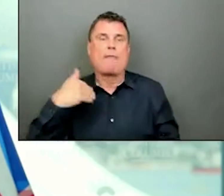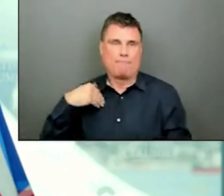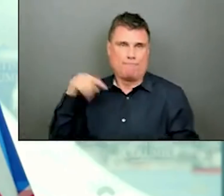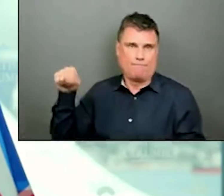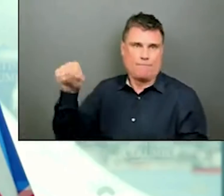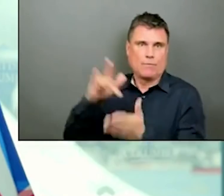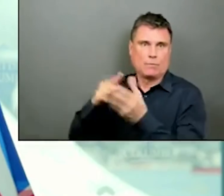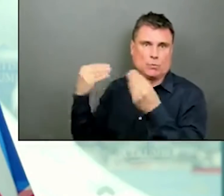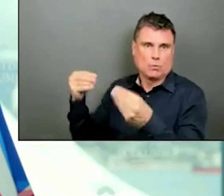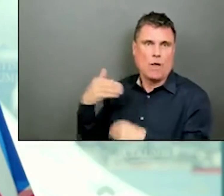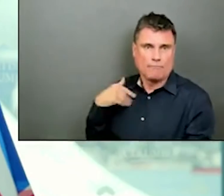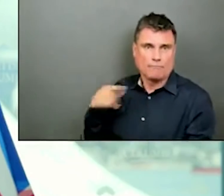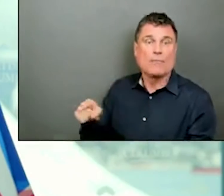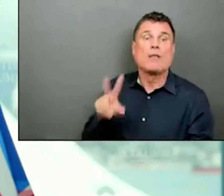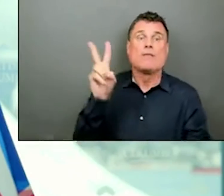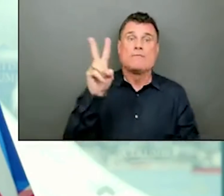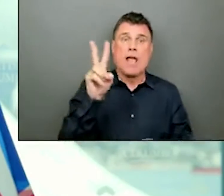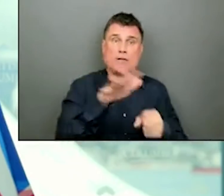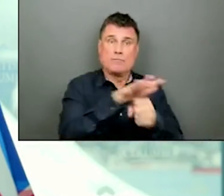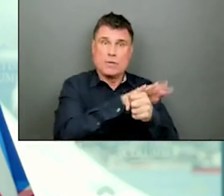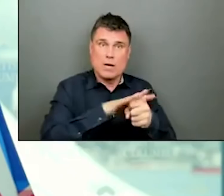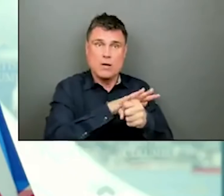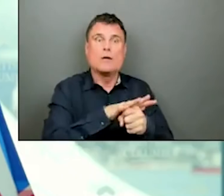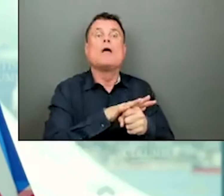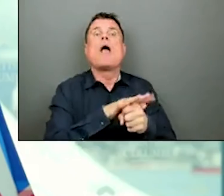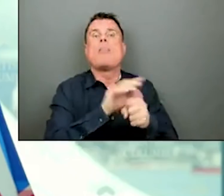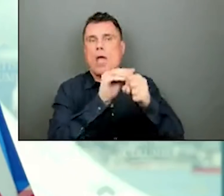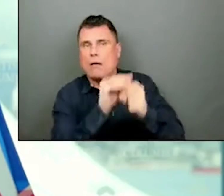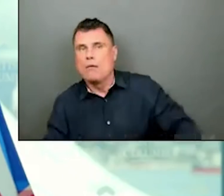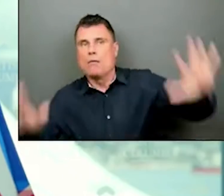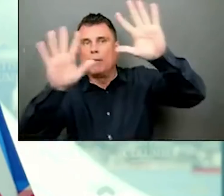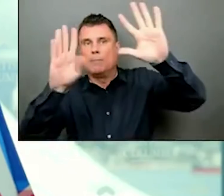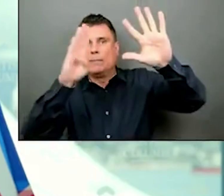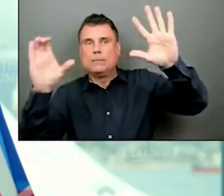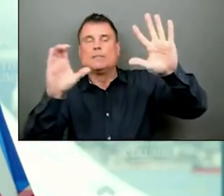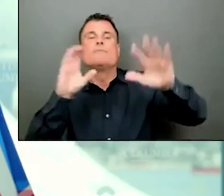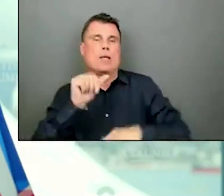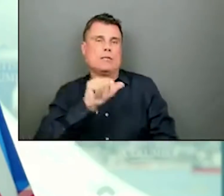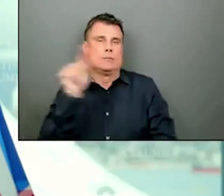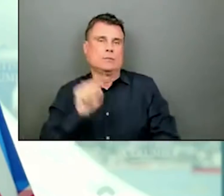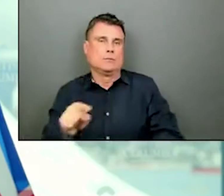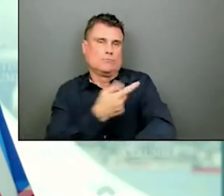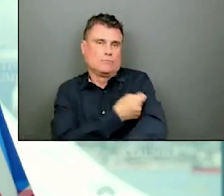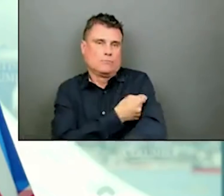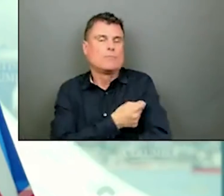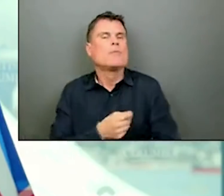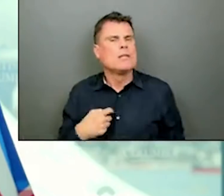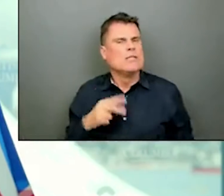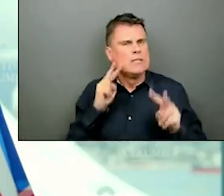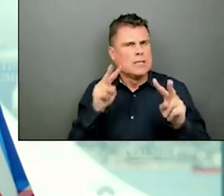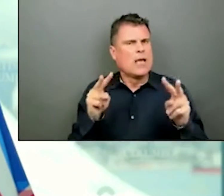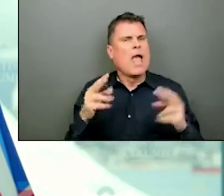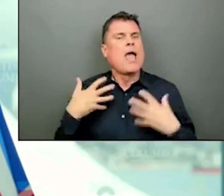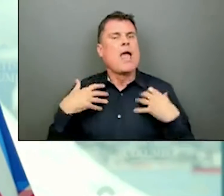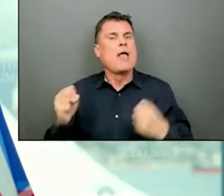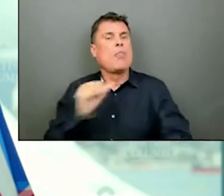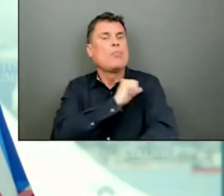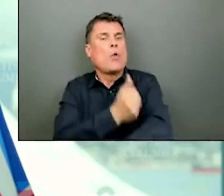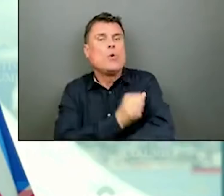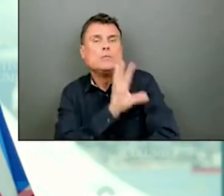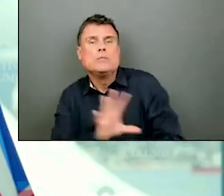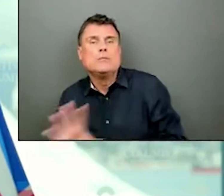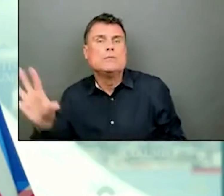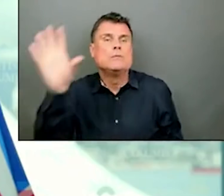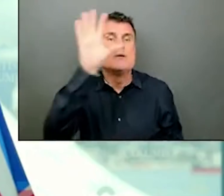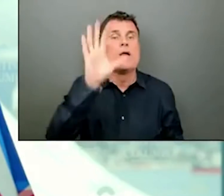Metro Vancouver to communities around BC. And you can visit health authority websites and BC Pharmacy Association